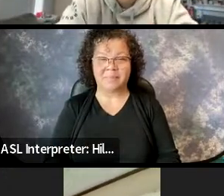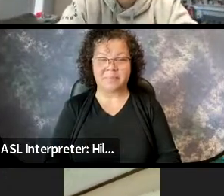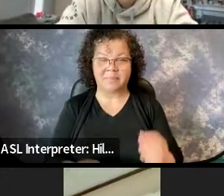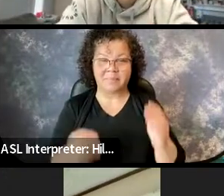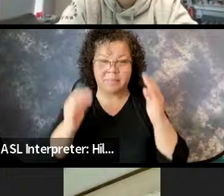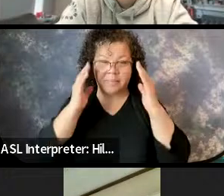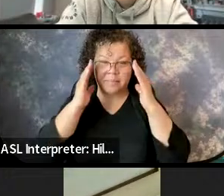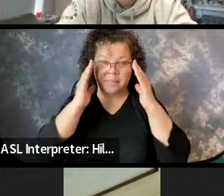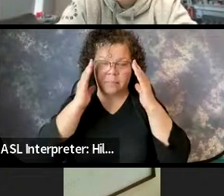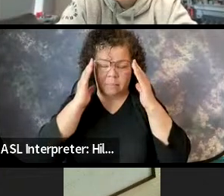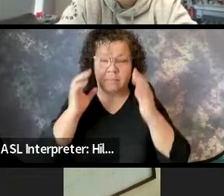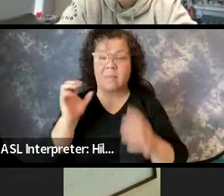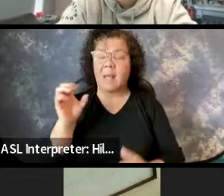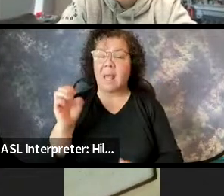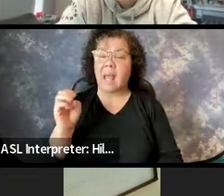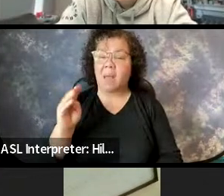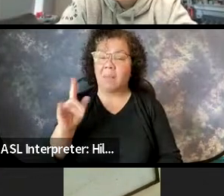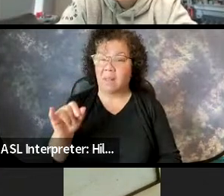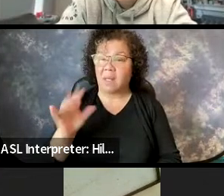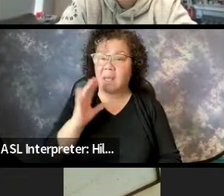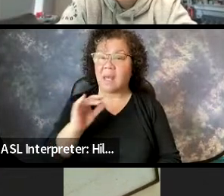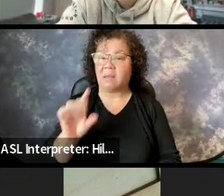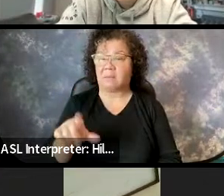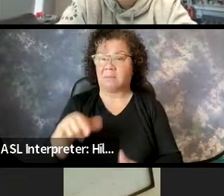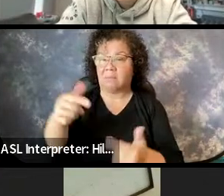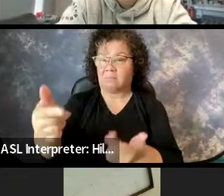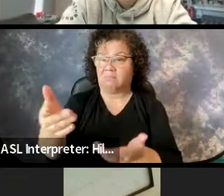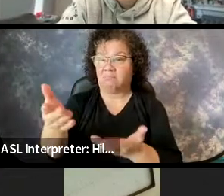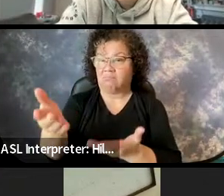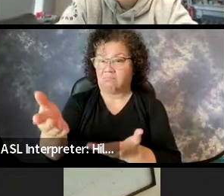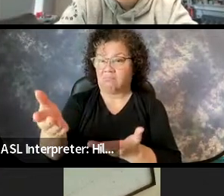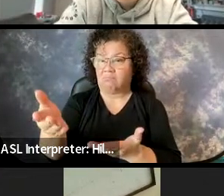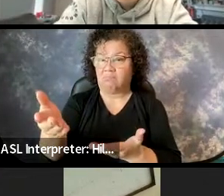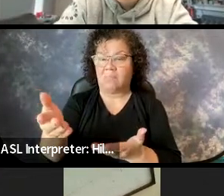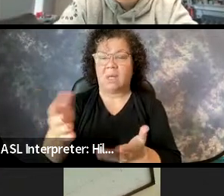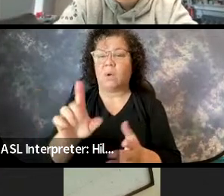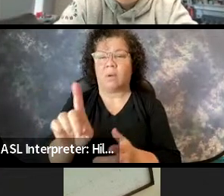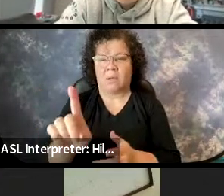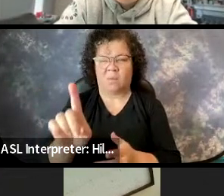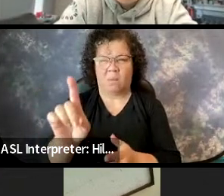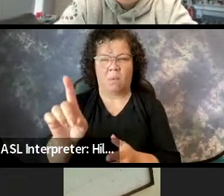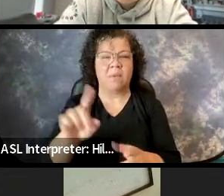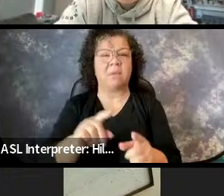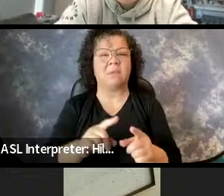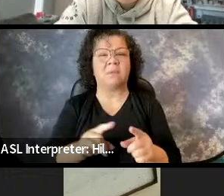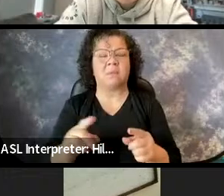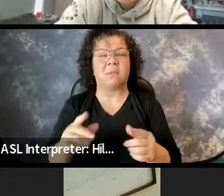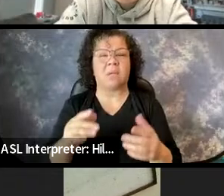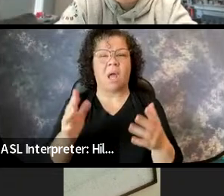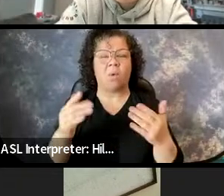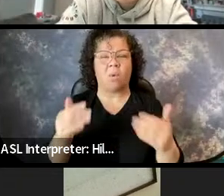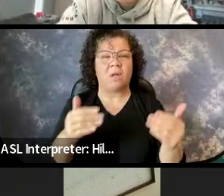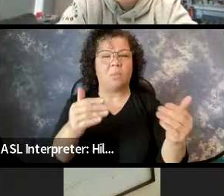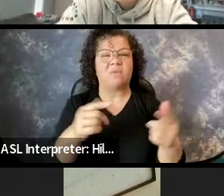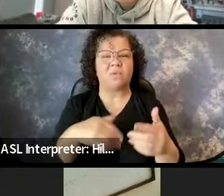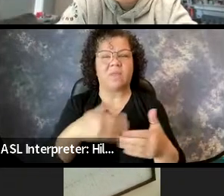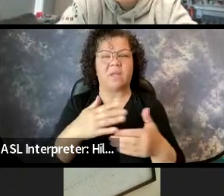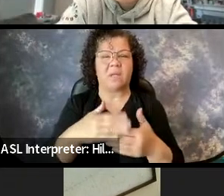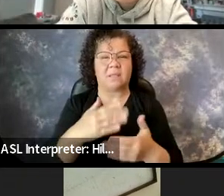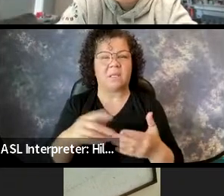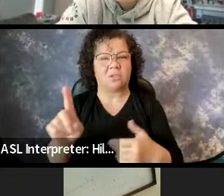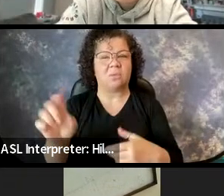So Emily, I will turn this back over to you just in one moment to move into the next section. So